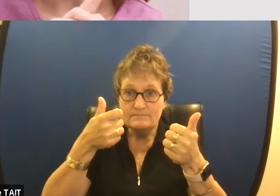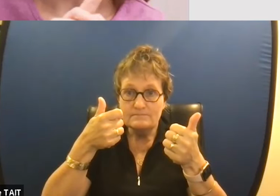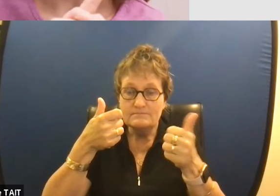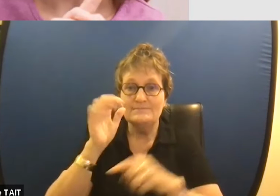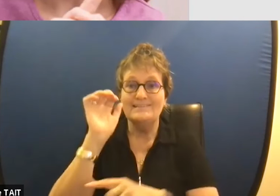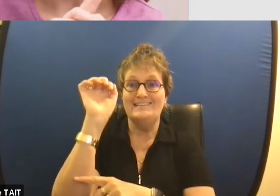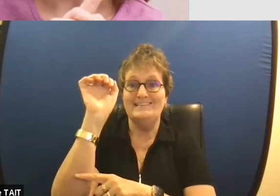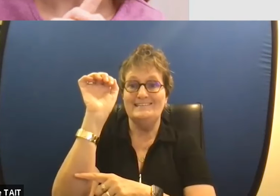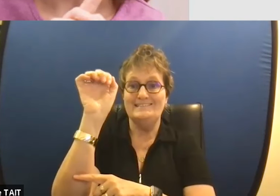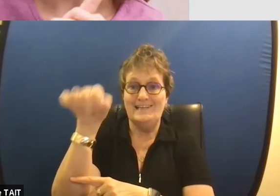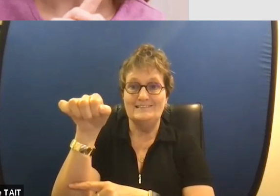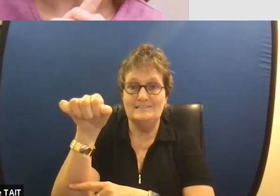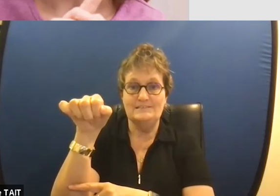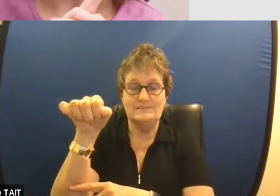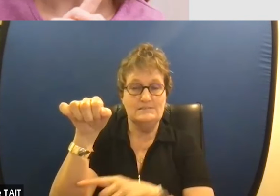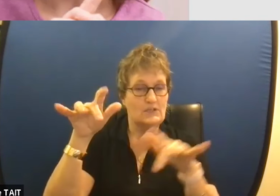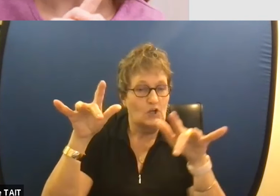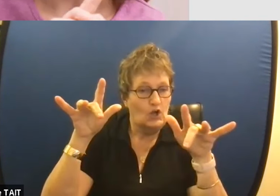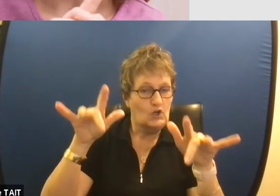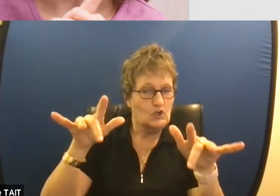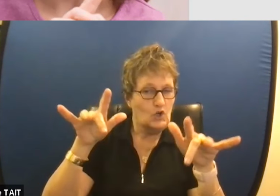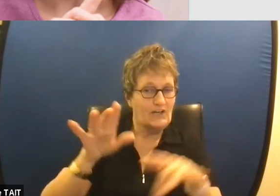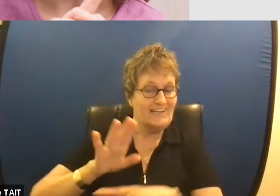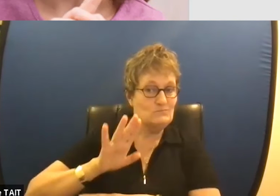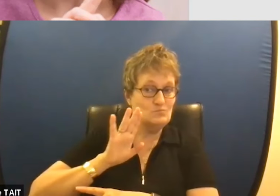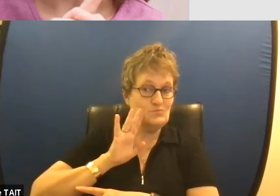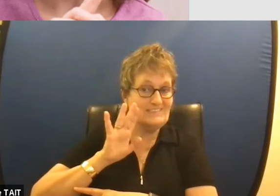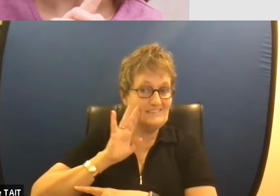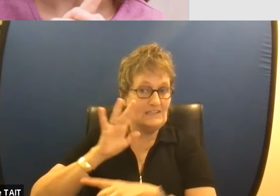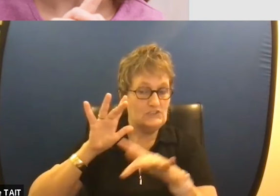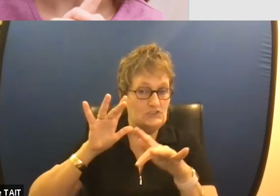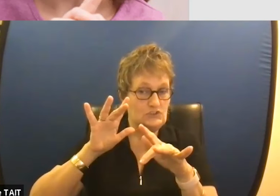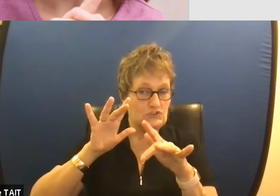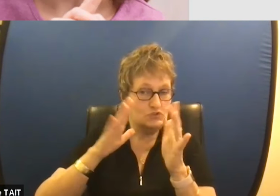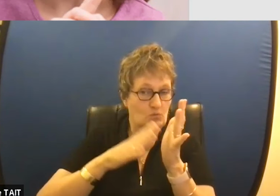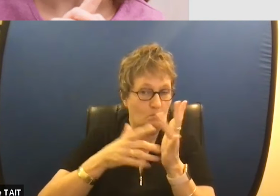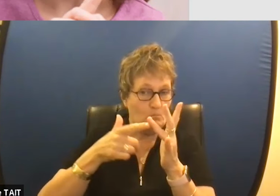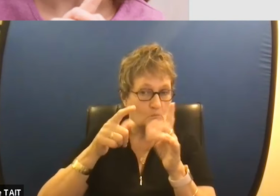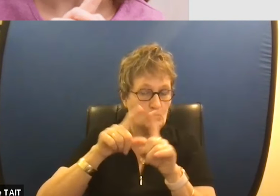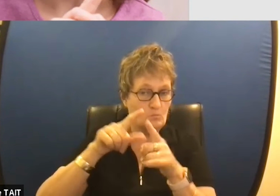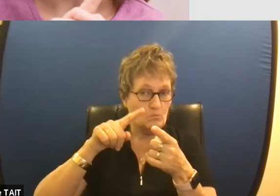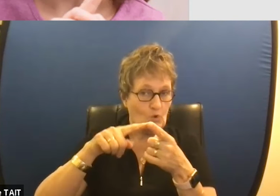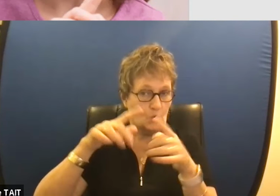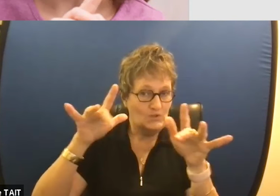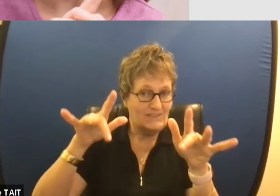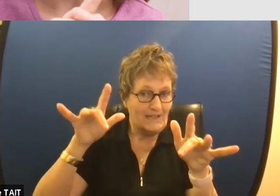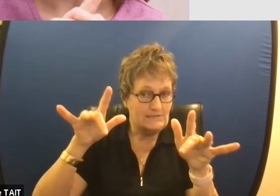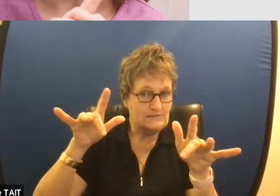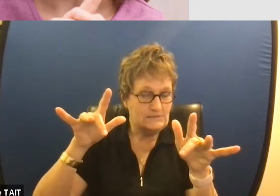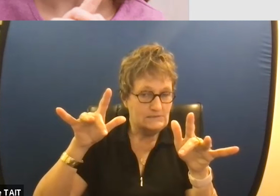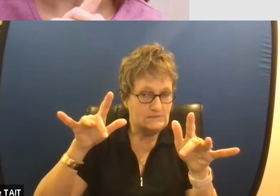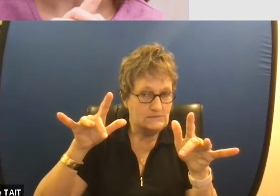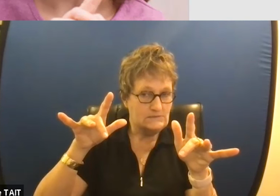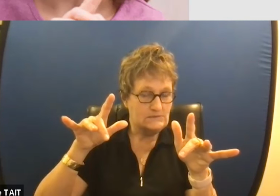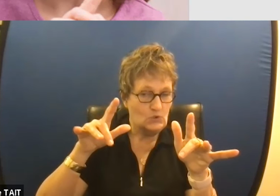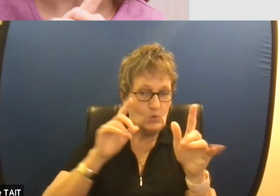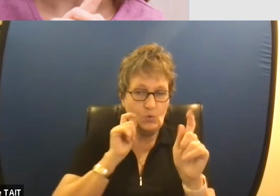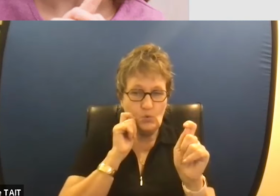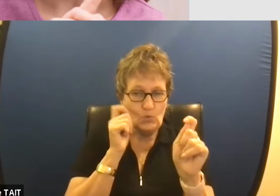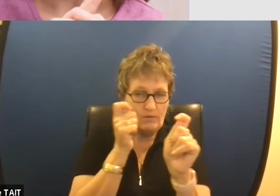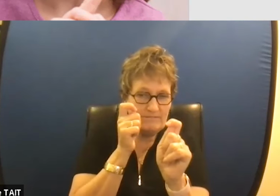Yes. You're not quite in presentation mode, though. You're in. I'm not in presentation mode. Okay. Let me